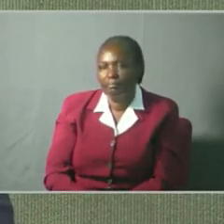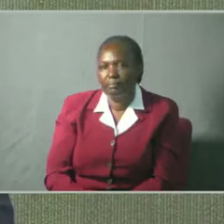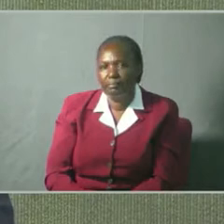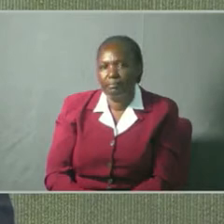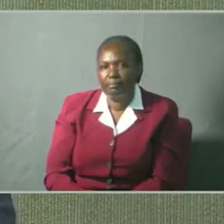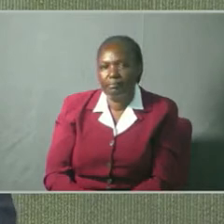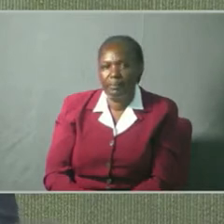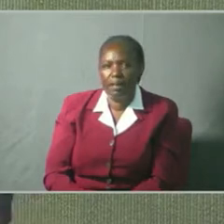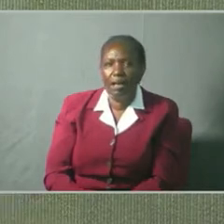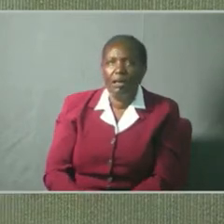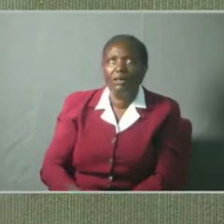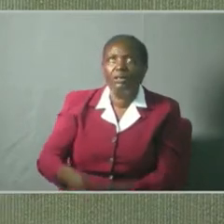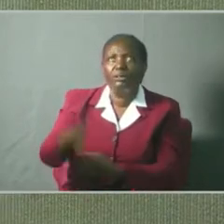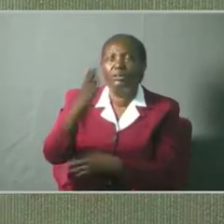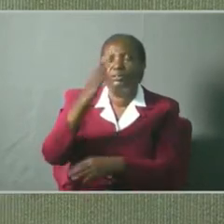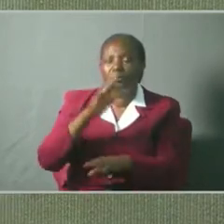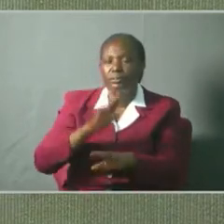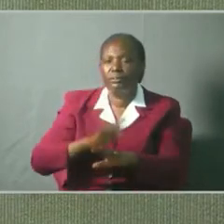The Lord is good,